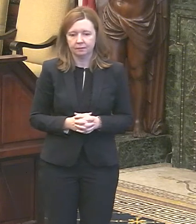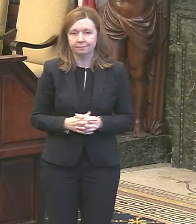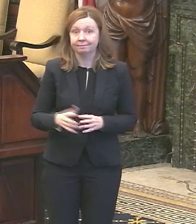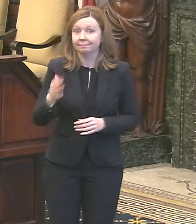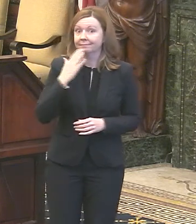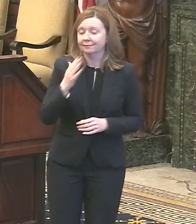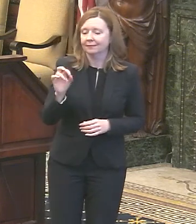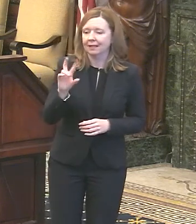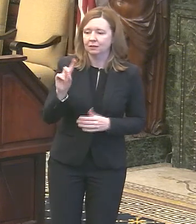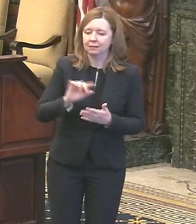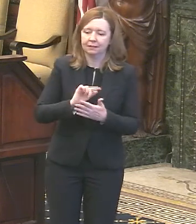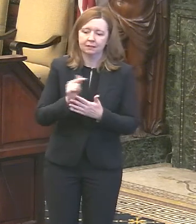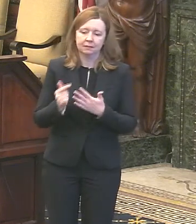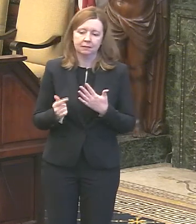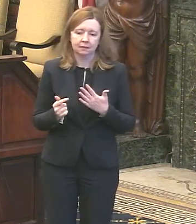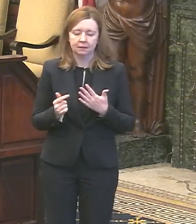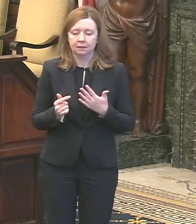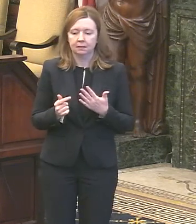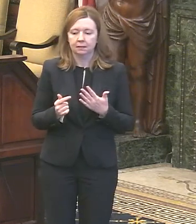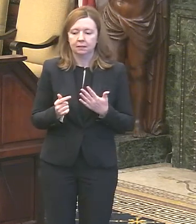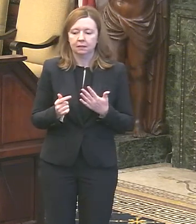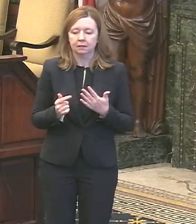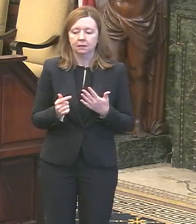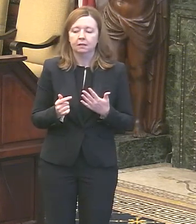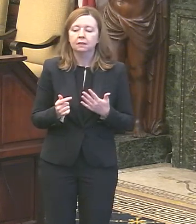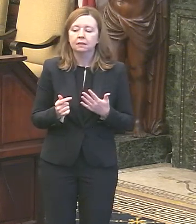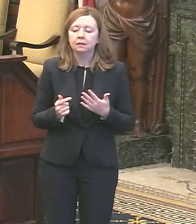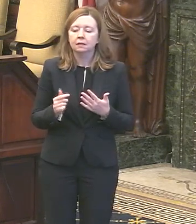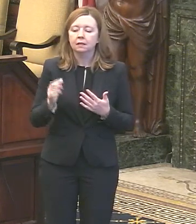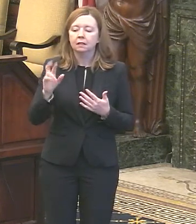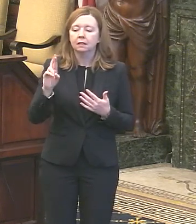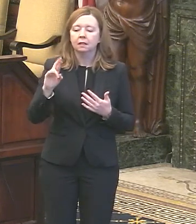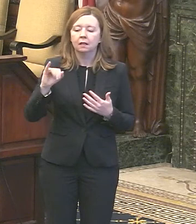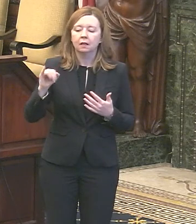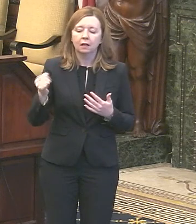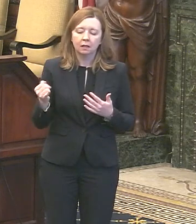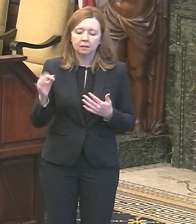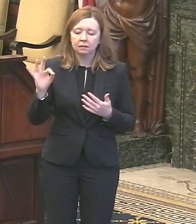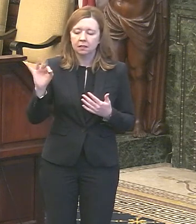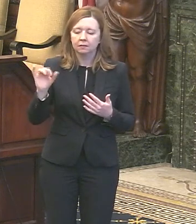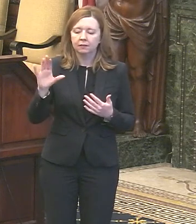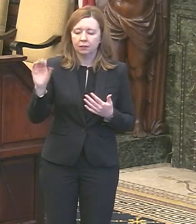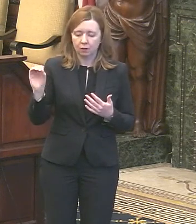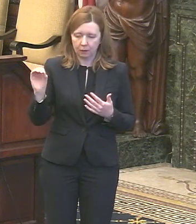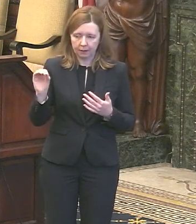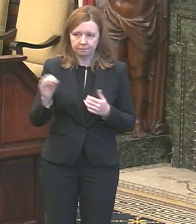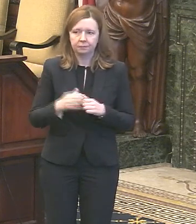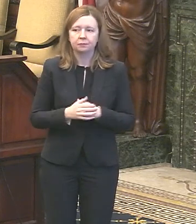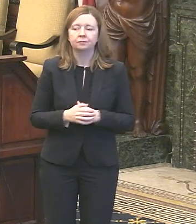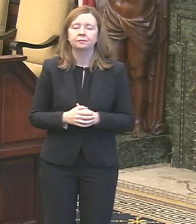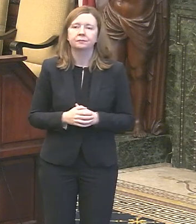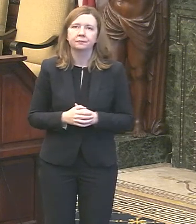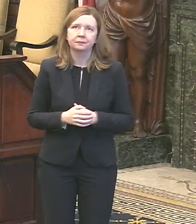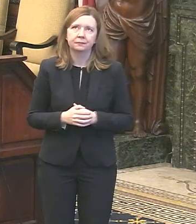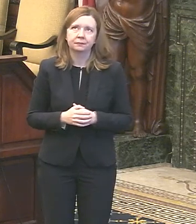Thank you, David. We will now go to Argenis Figueroa of Univision.